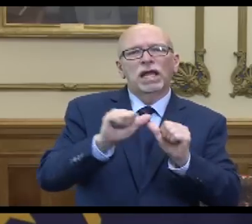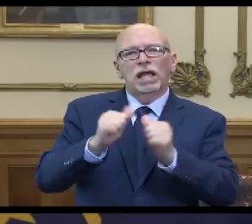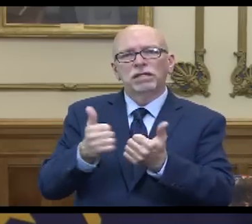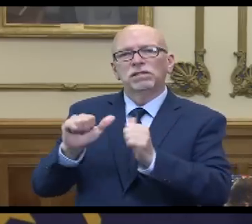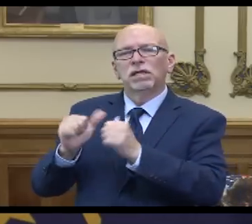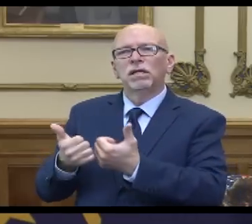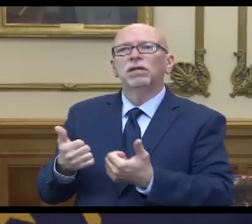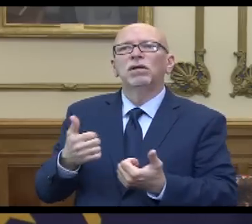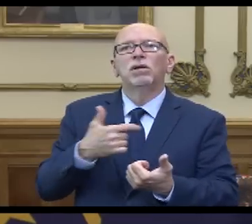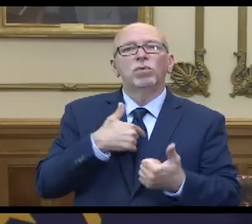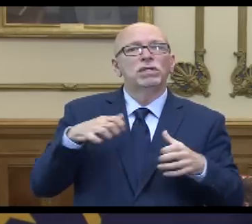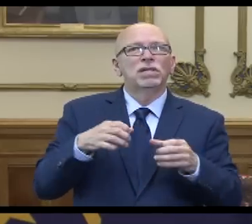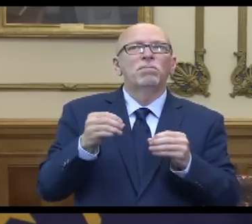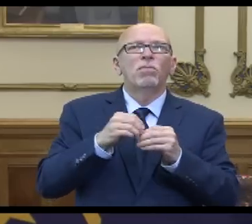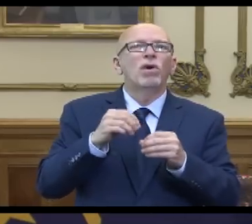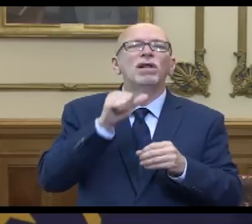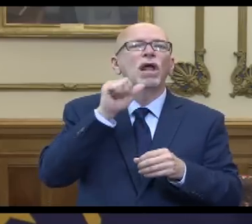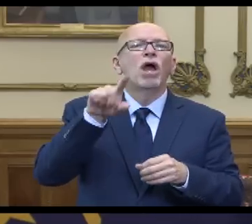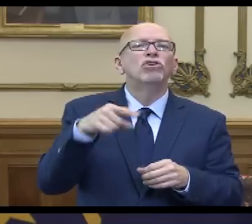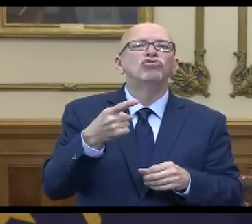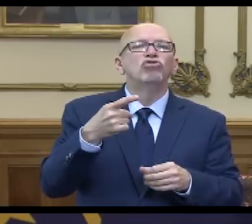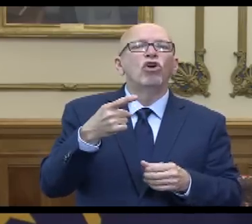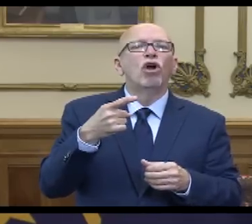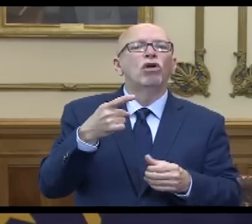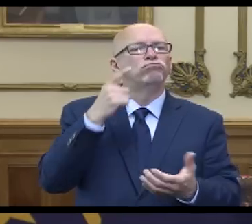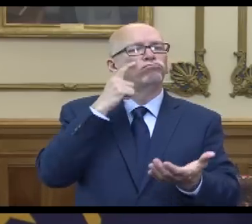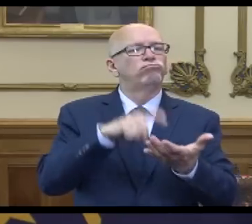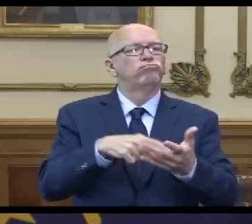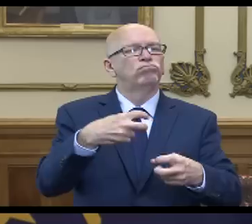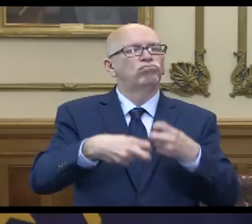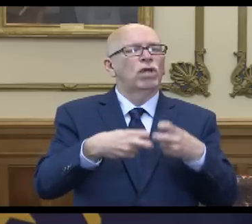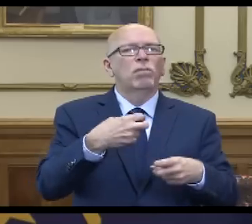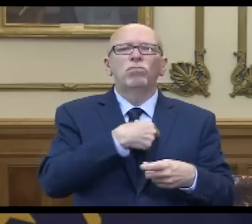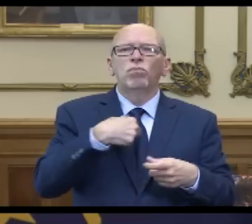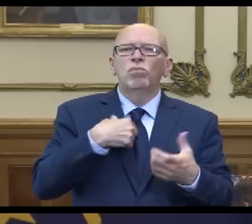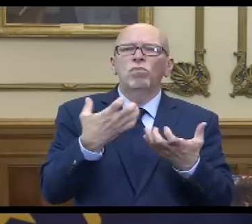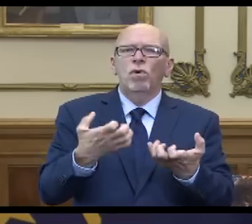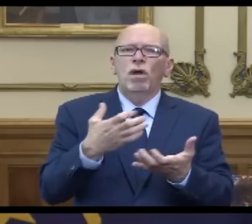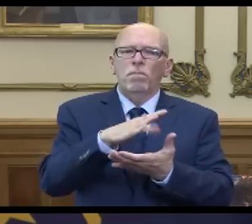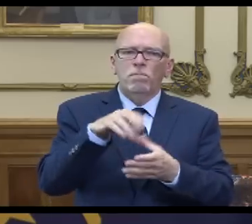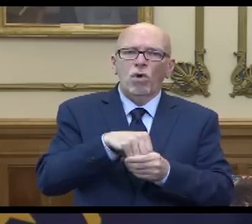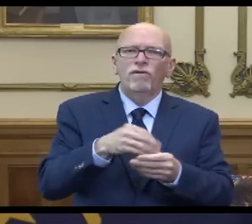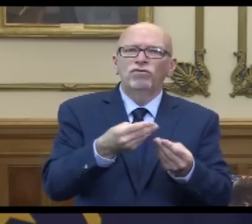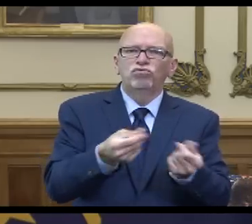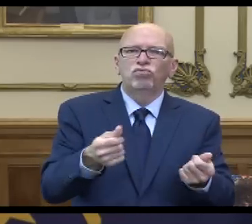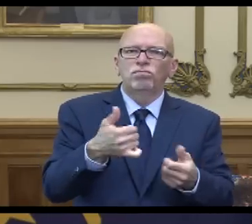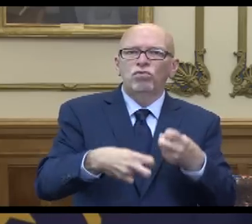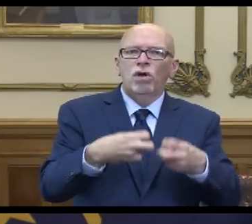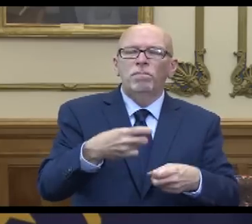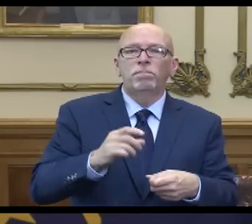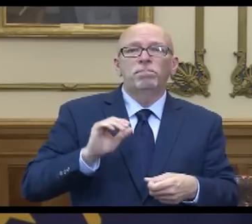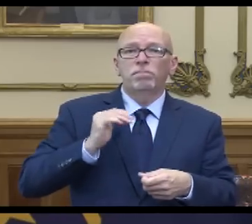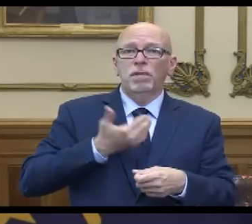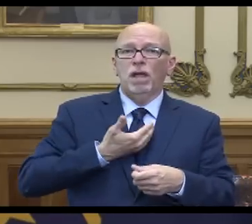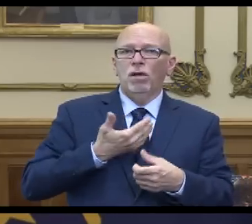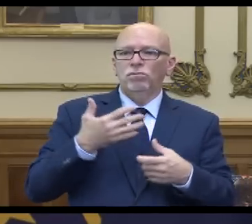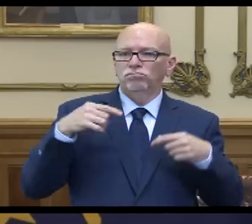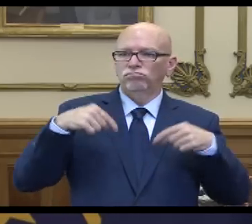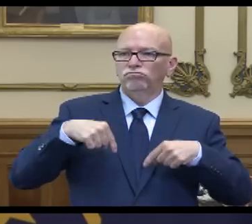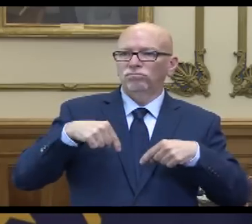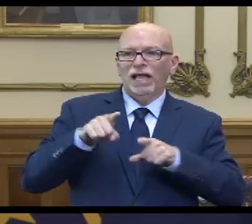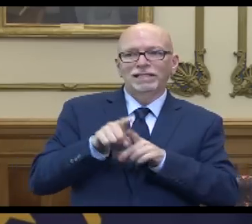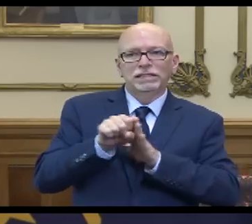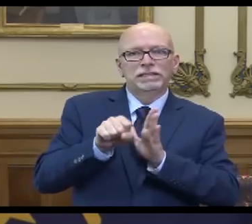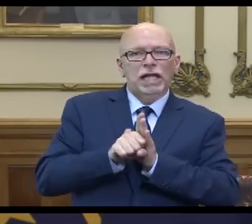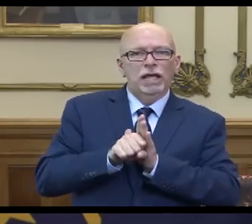agency. We have done more than just acknowledge the problem. We're seeking to be part of the solution to that problem, our part of the world as a